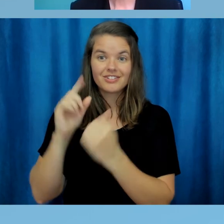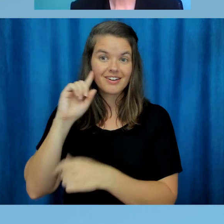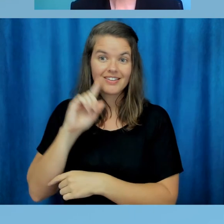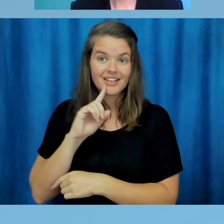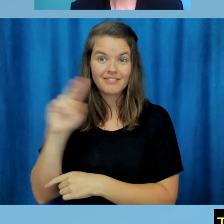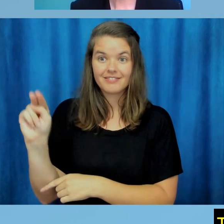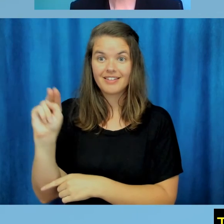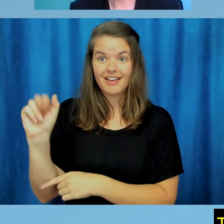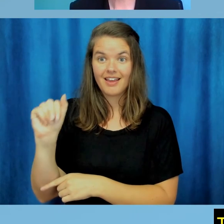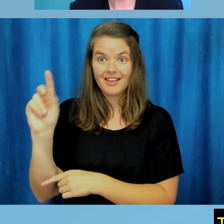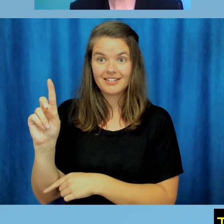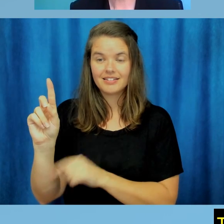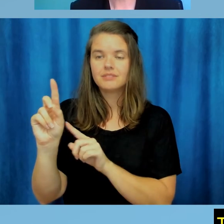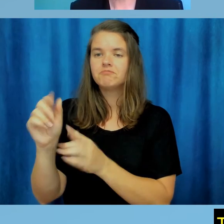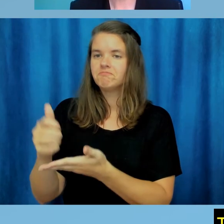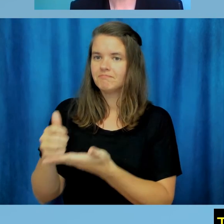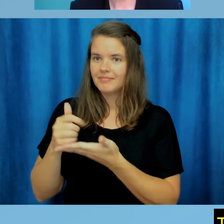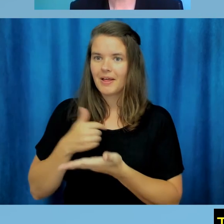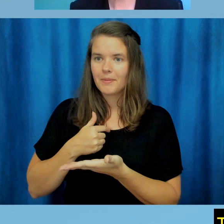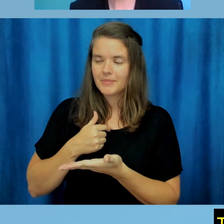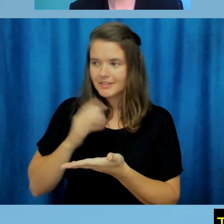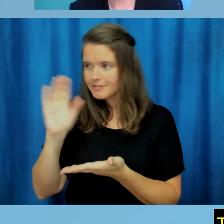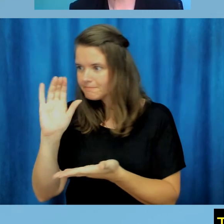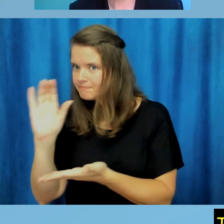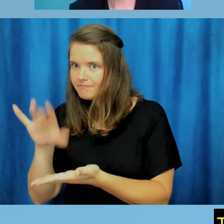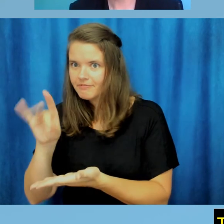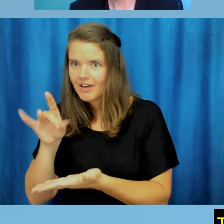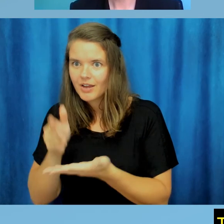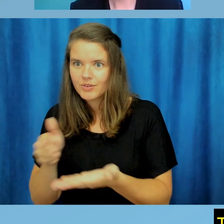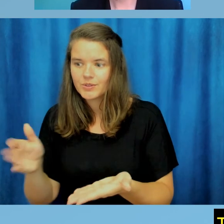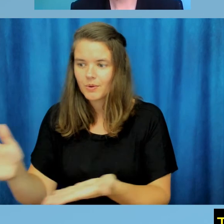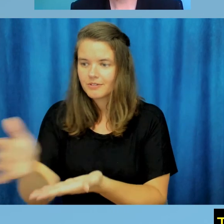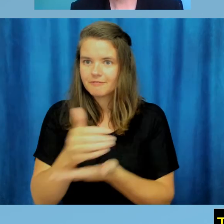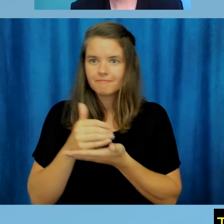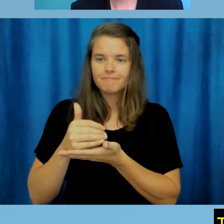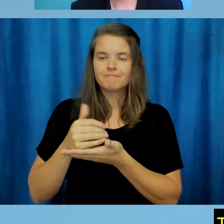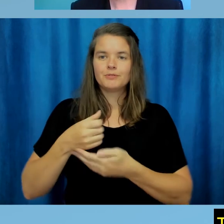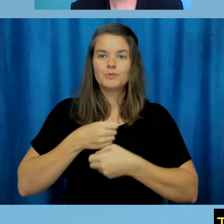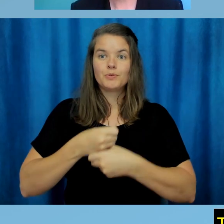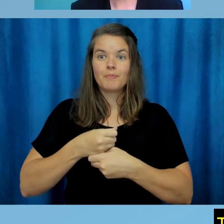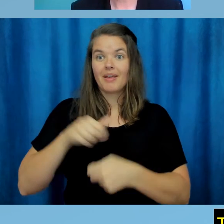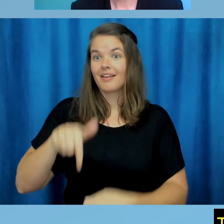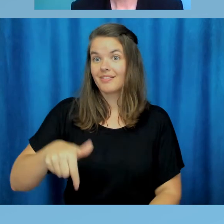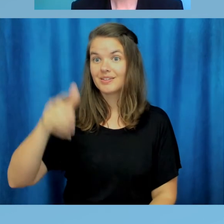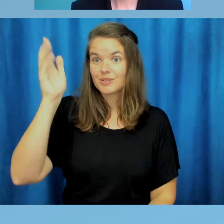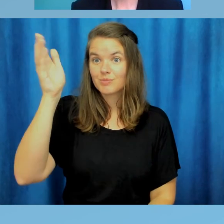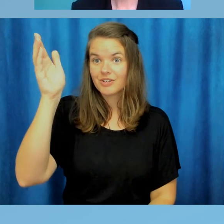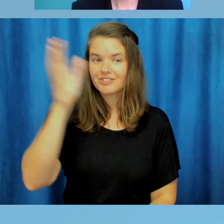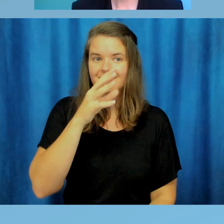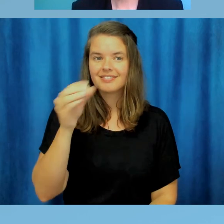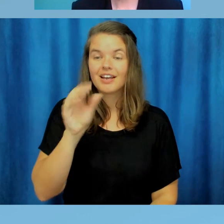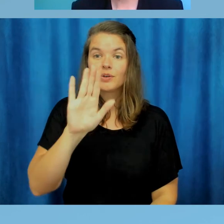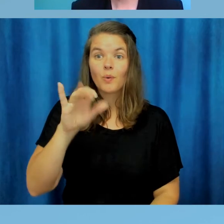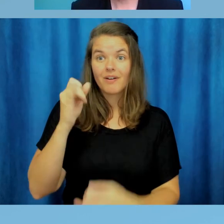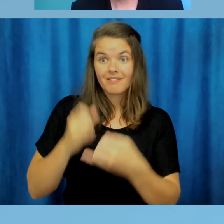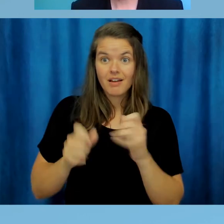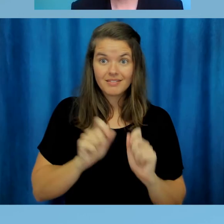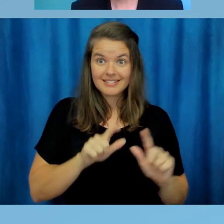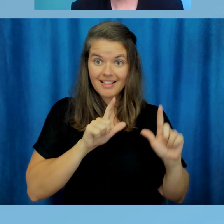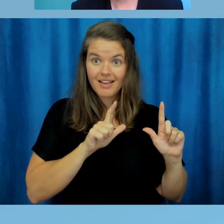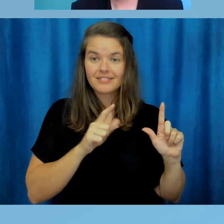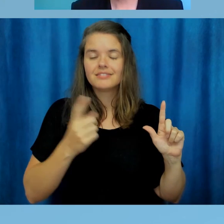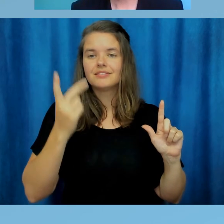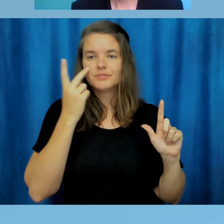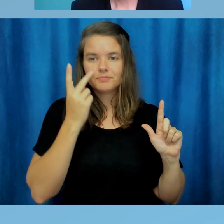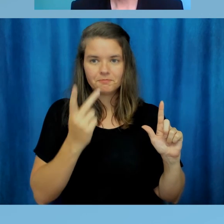Deaf. They helped me find resources to put this presentation together for you. And in your final slide,